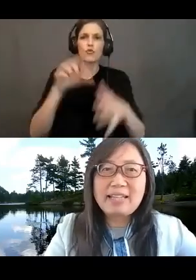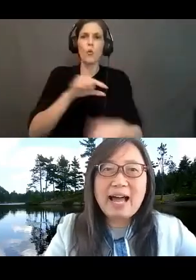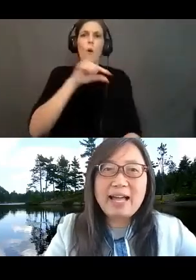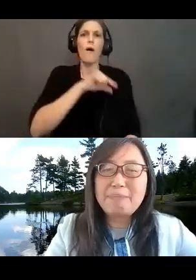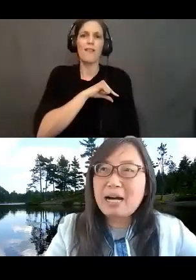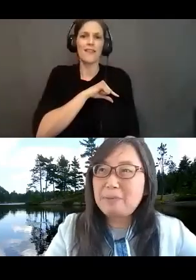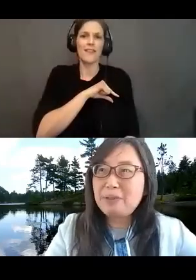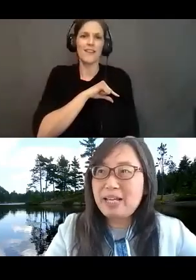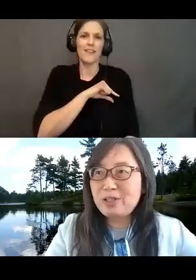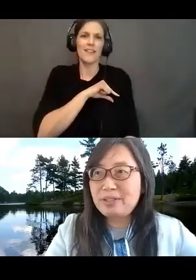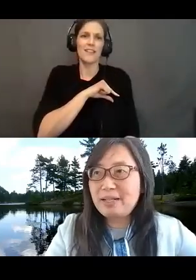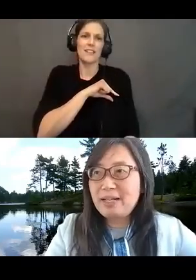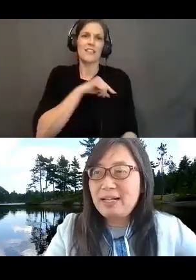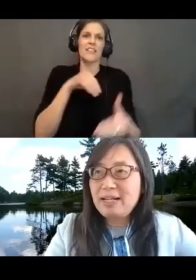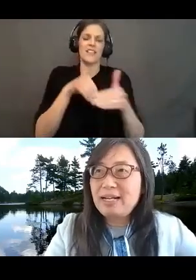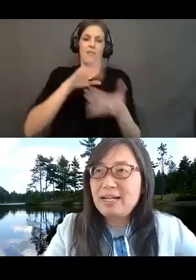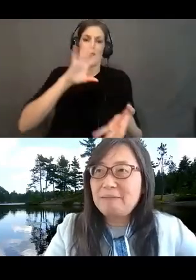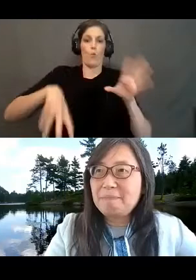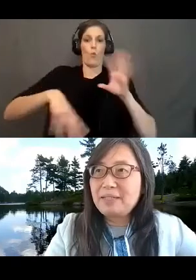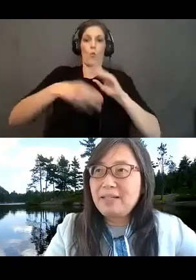the entire population.